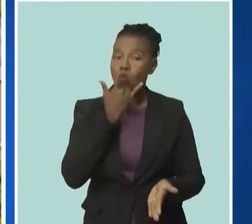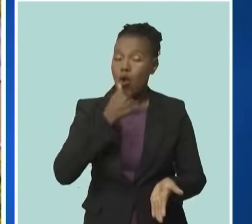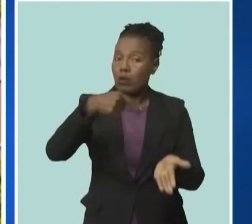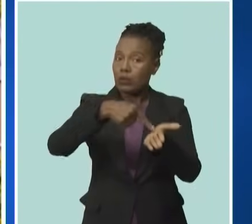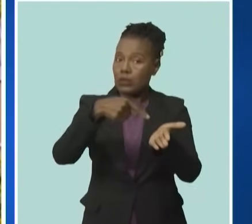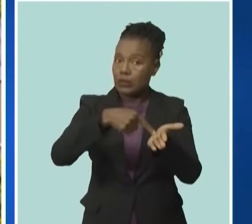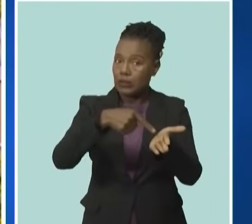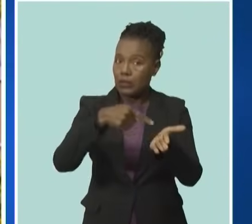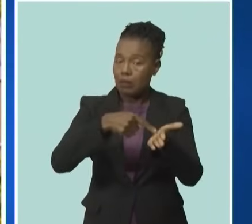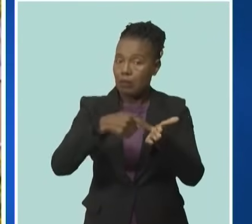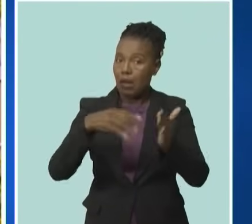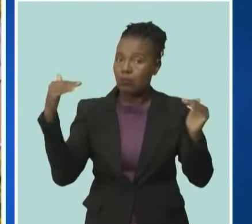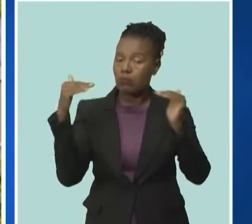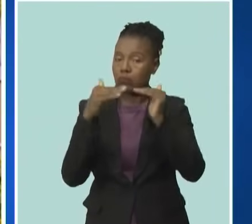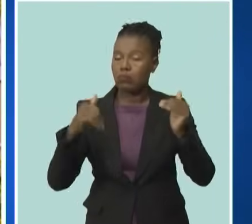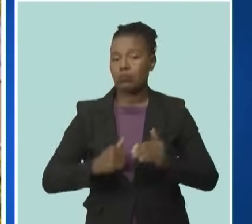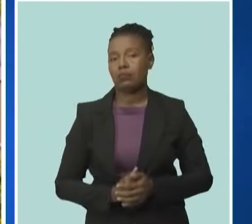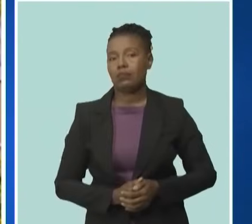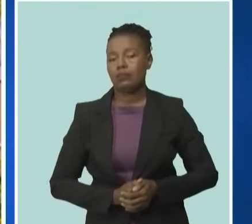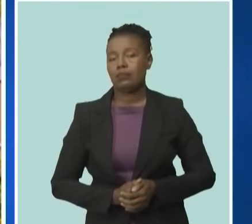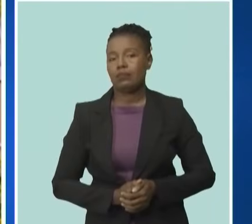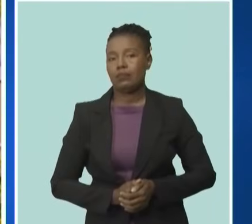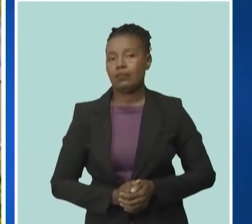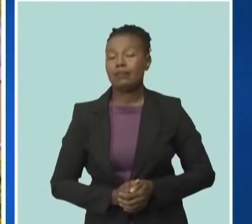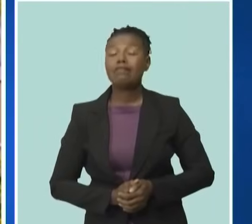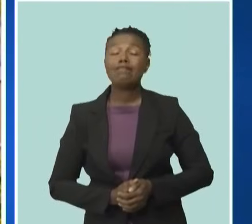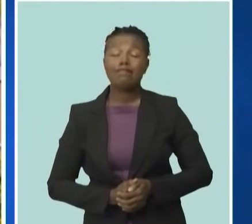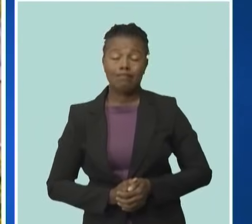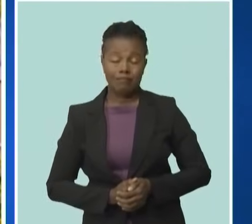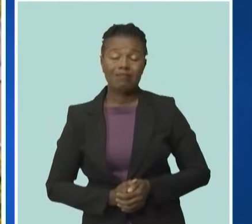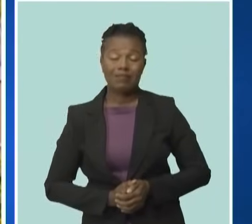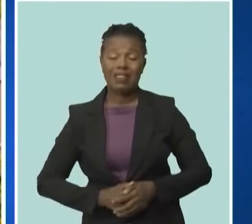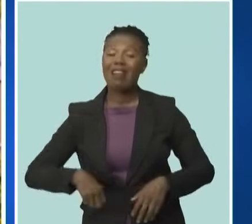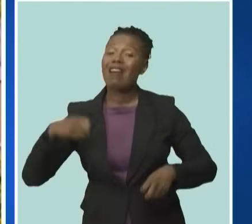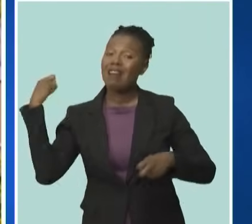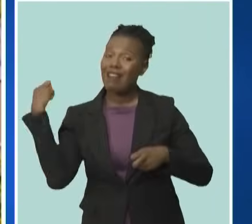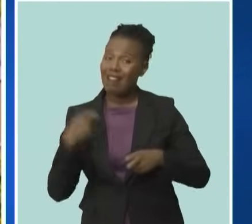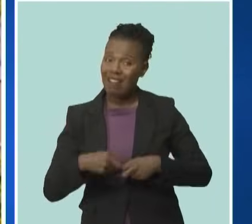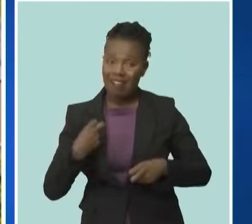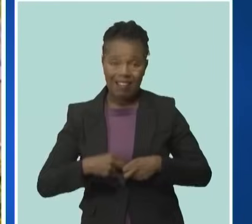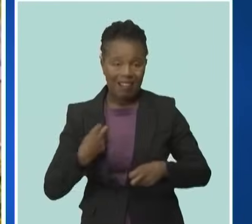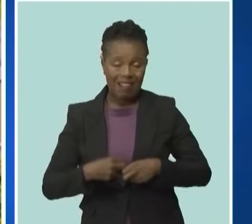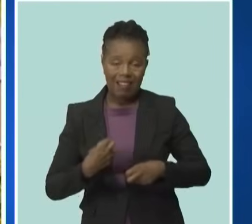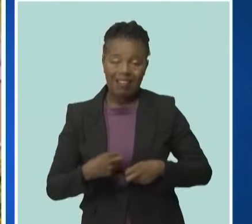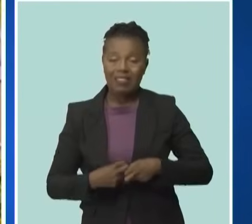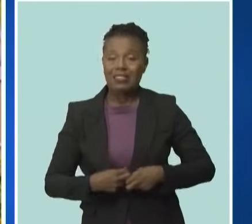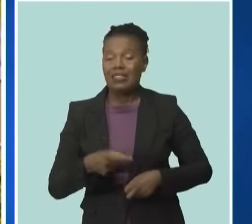Yet hardship only steeled Ricky's resolve.